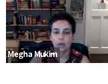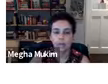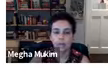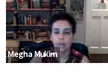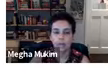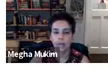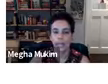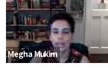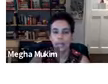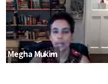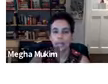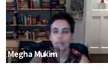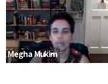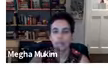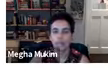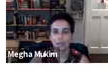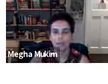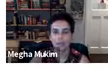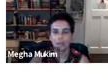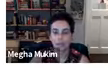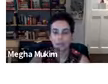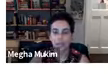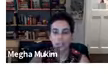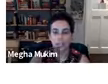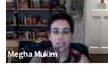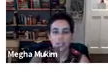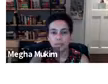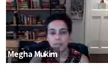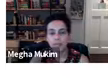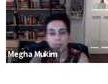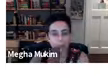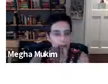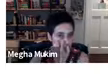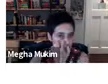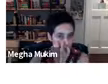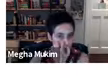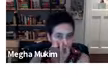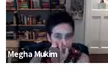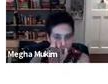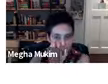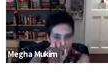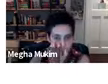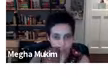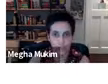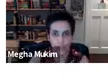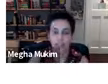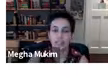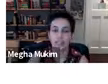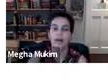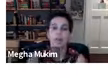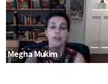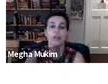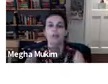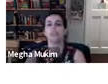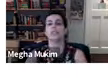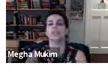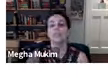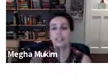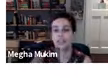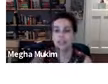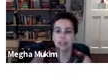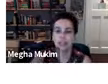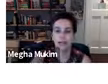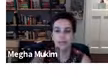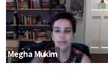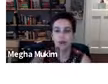like, both in developing and developed countries. So what does this mean for developed countries? Well, these changes are affecting white-collar